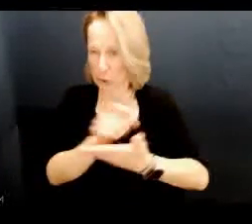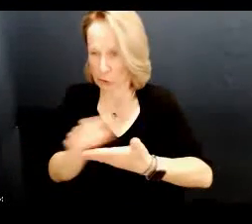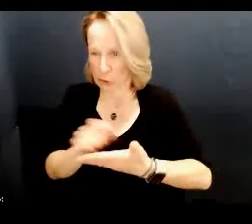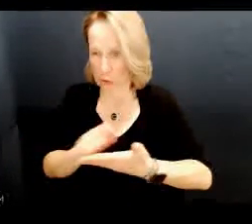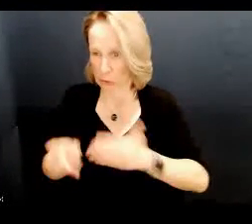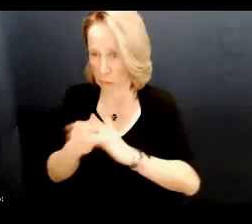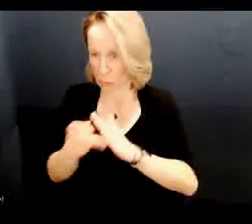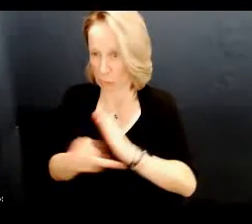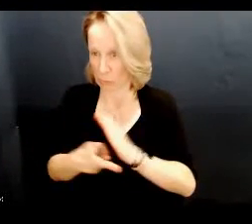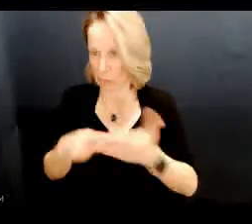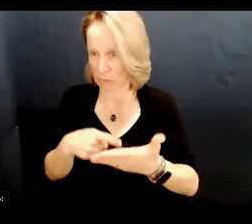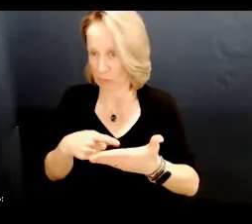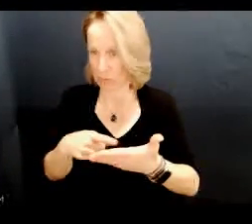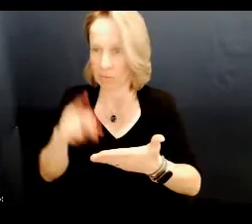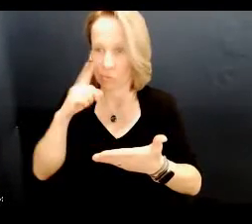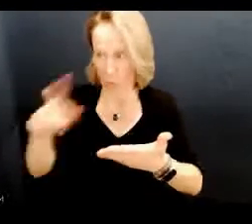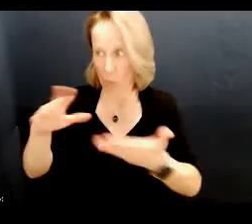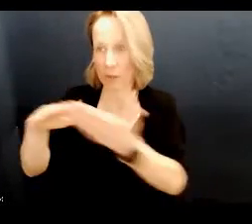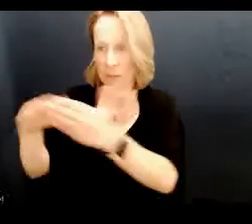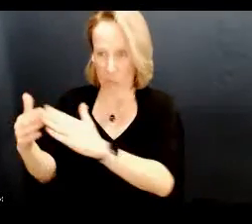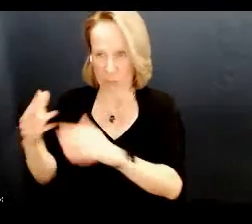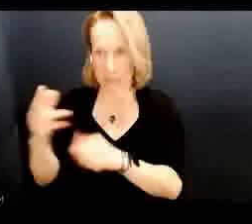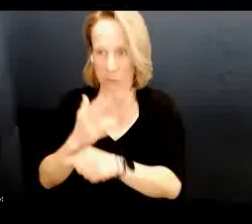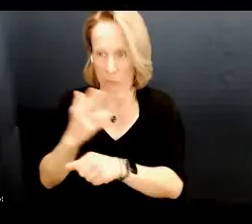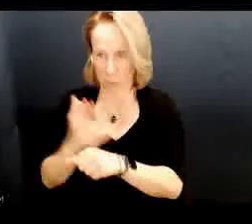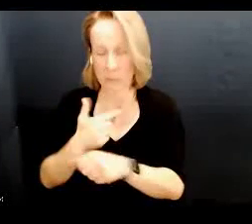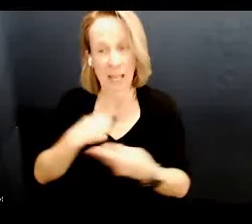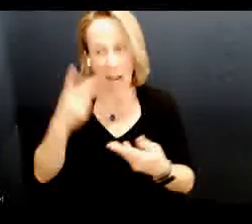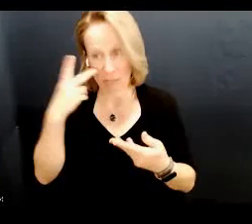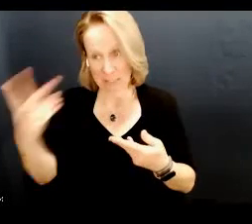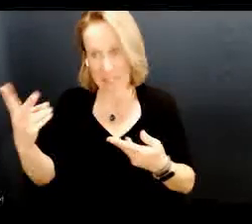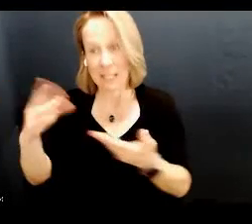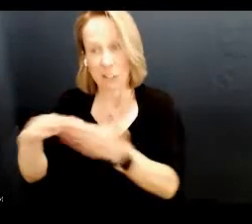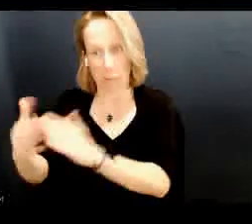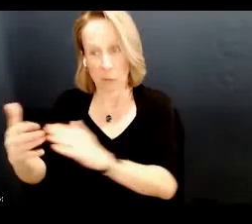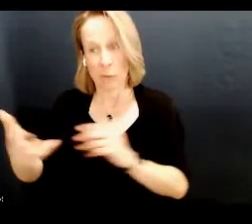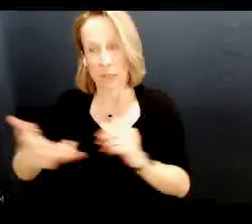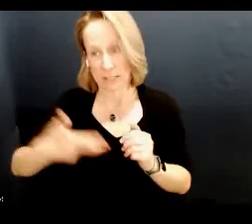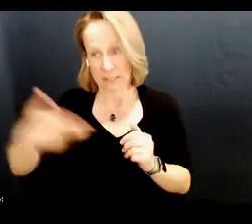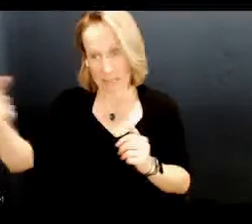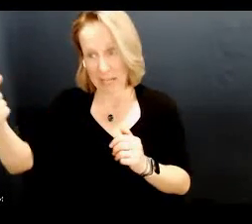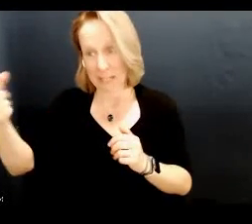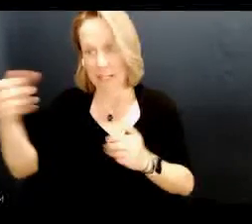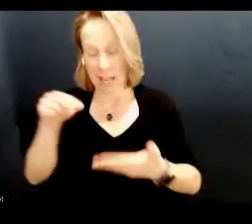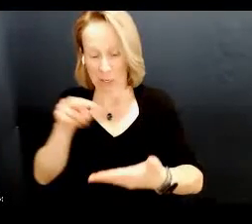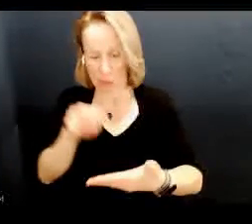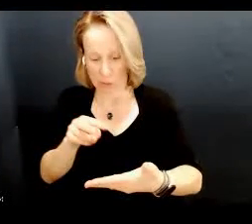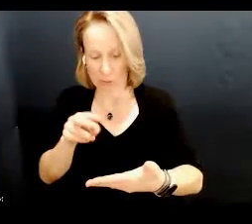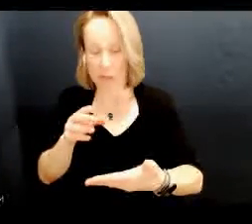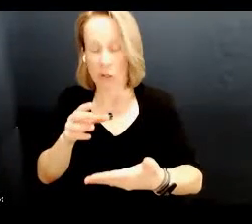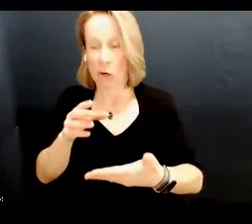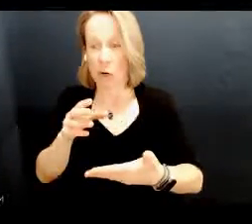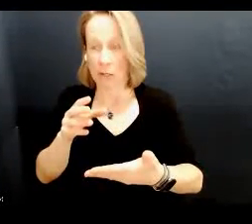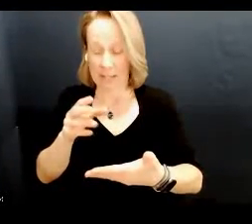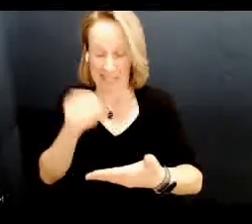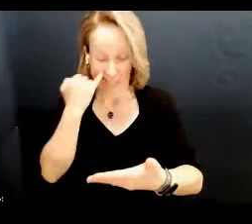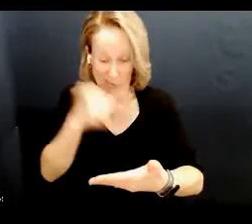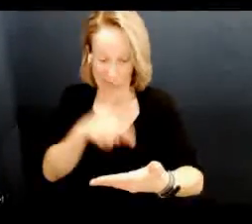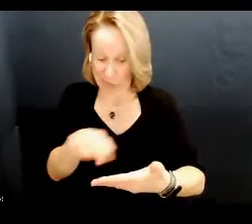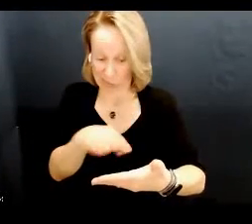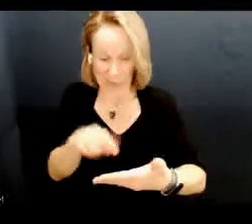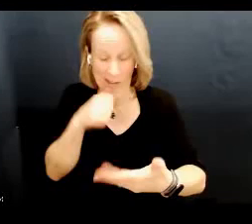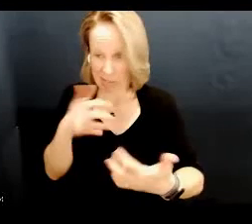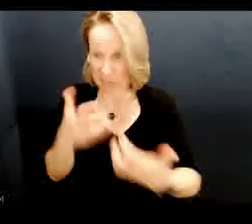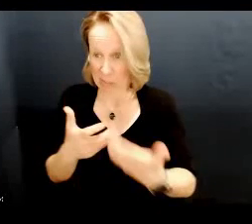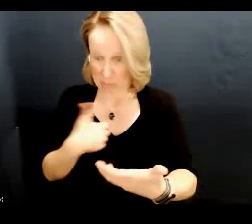I've literally seen communities take it and just go through it section by section, remove all the sections that don't apply to them, right?